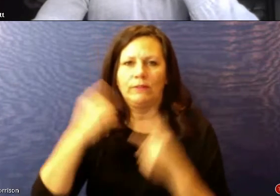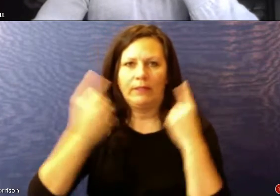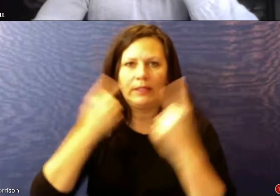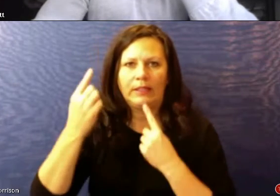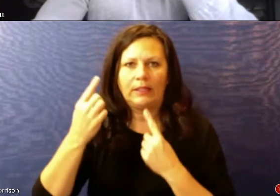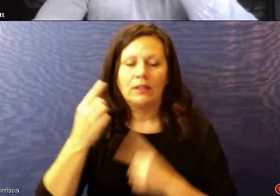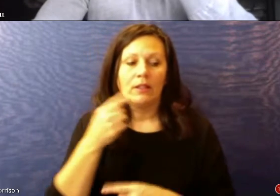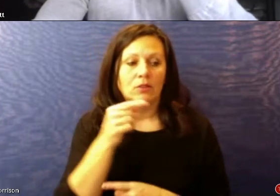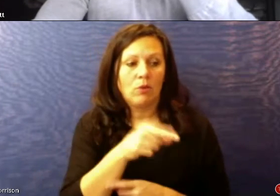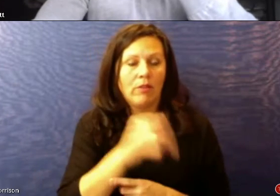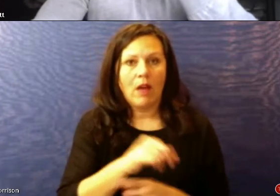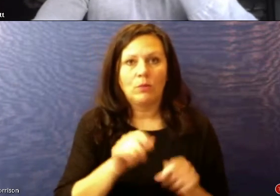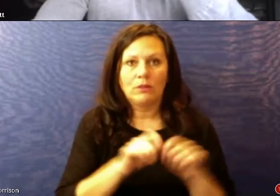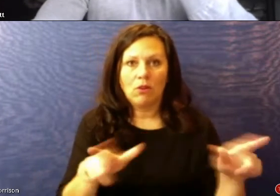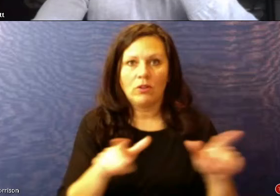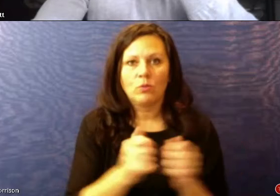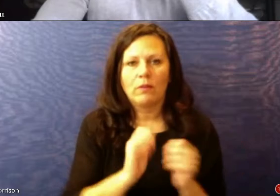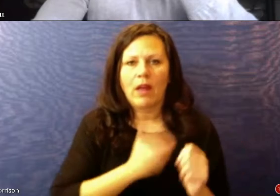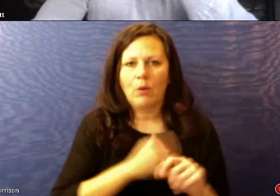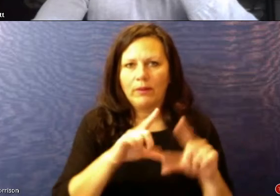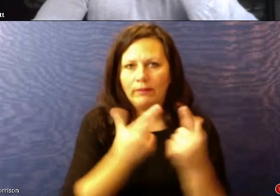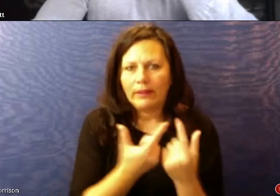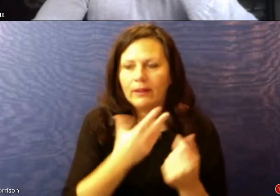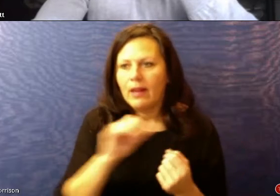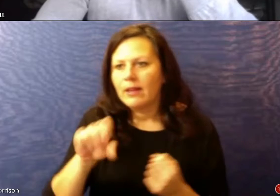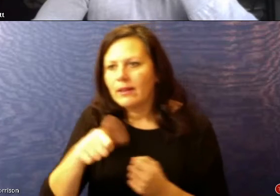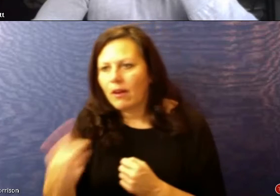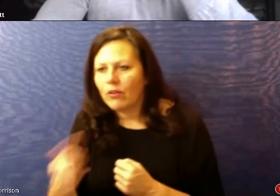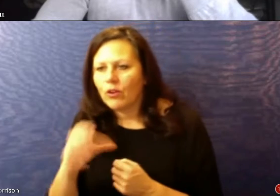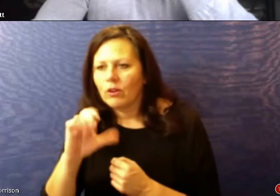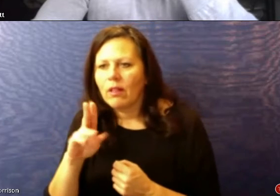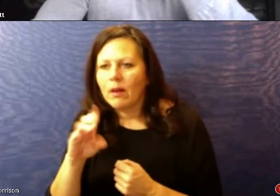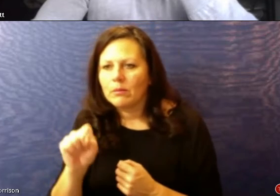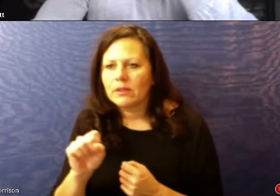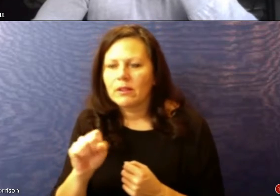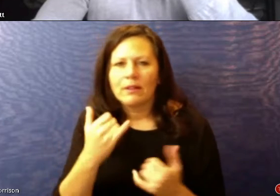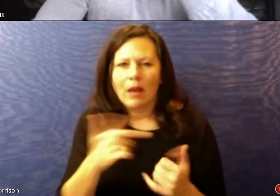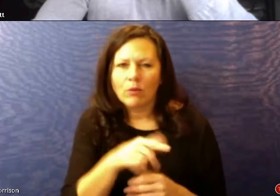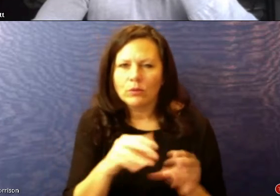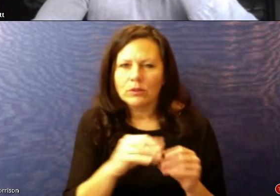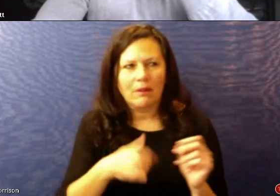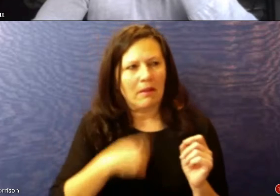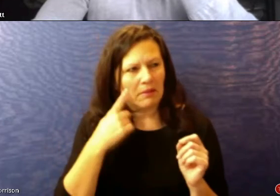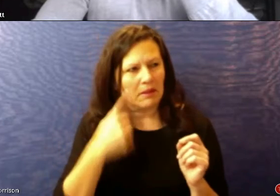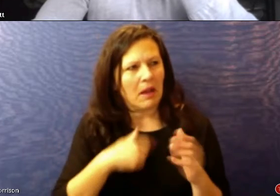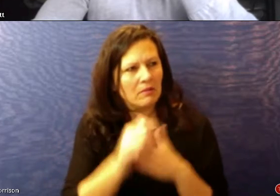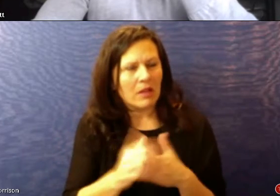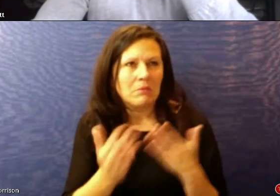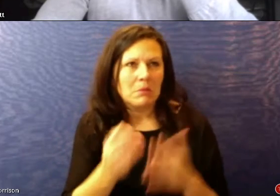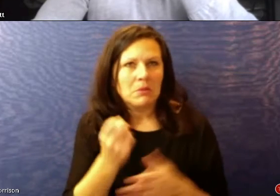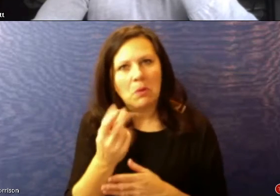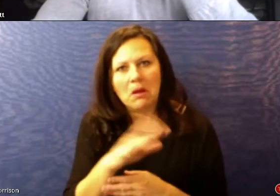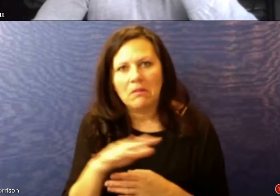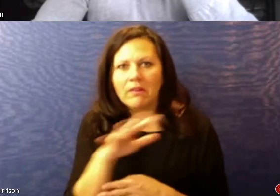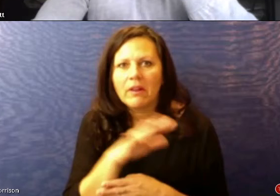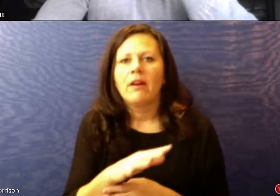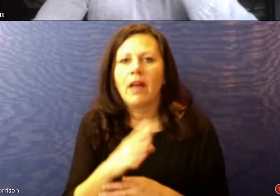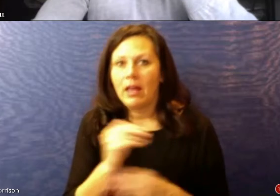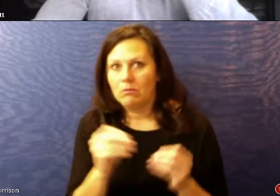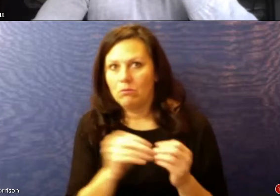have launched it with a number of clubs. I think I have led about a dozen of those sessions or so with clubs to this point, and more to